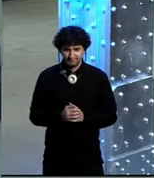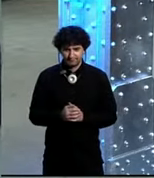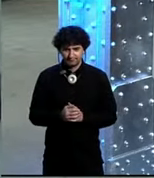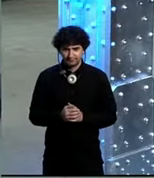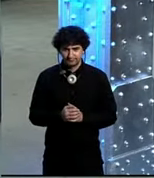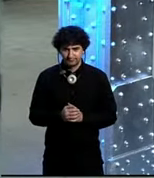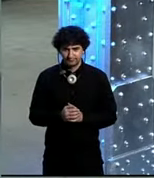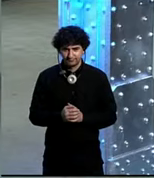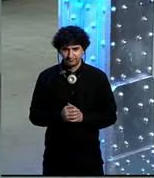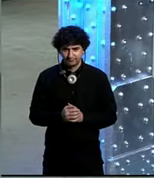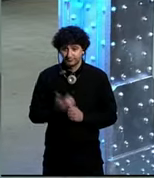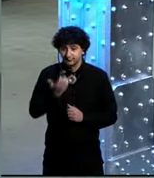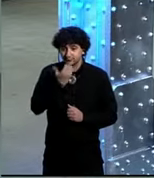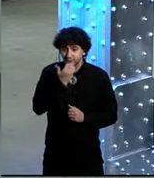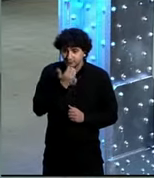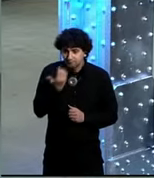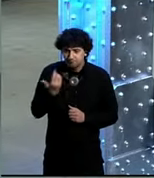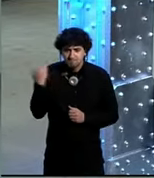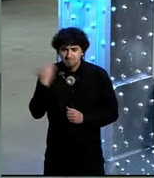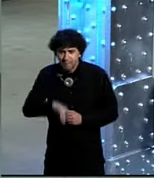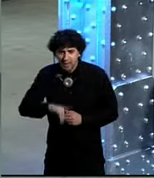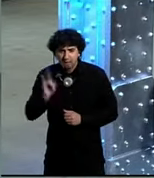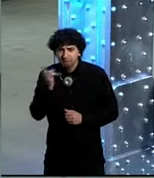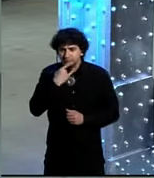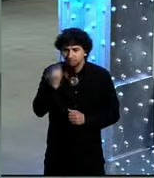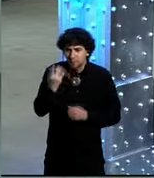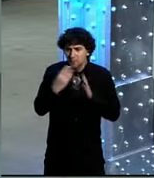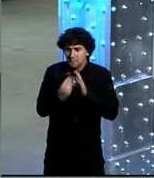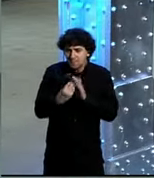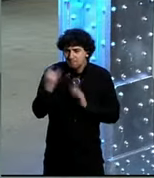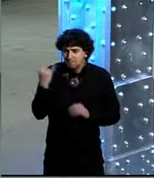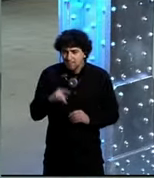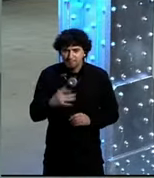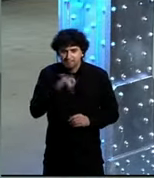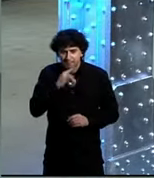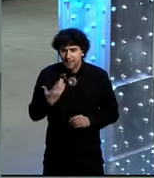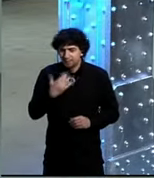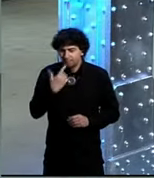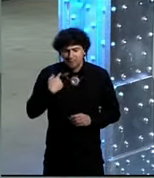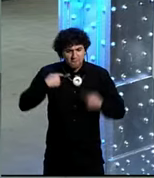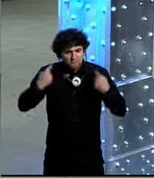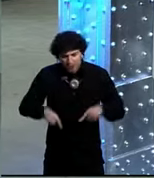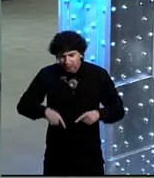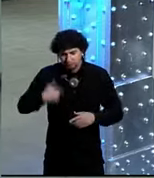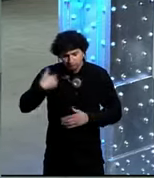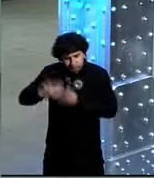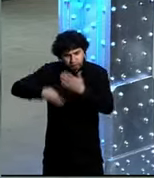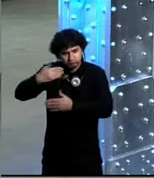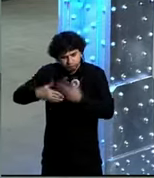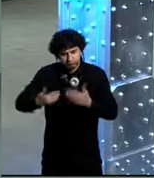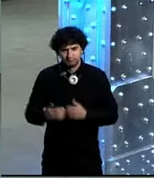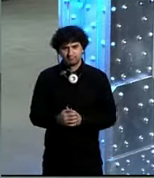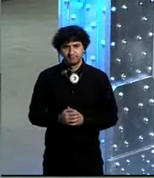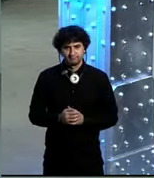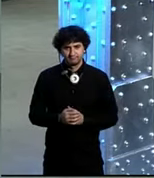and with my video, I shoot anew, or I use this fail to move onwards and forwards in perhaps even a new